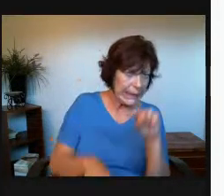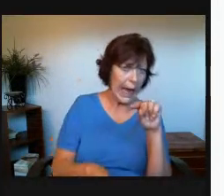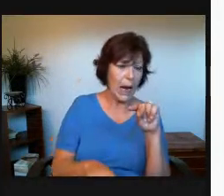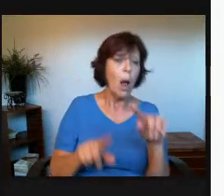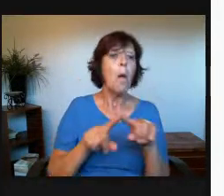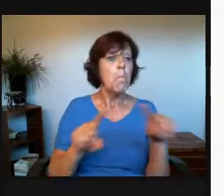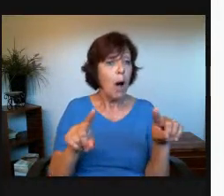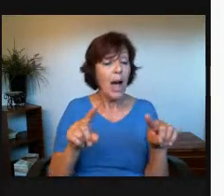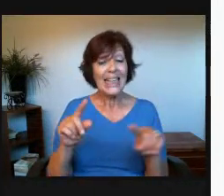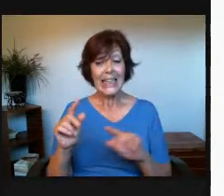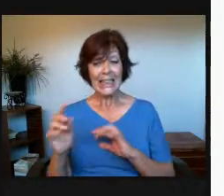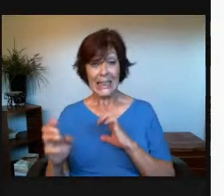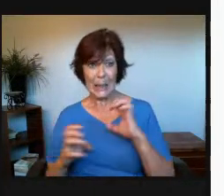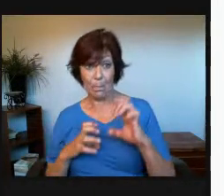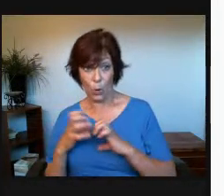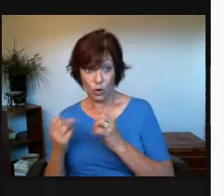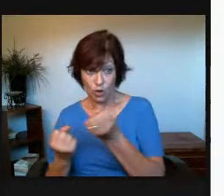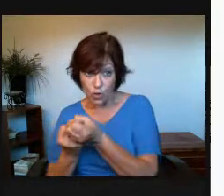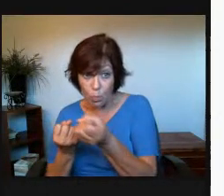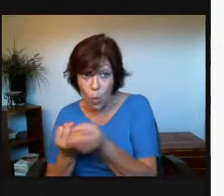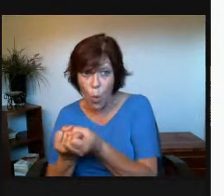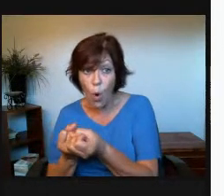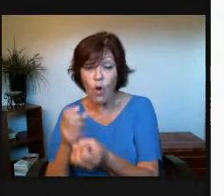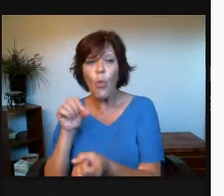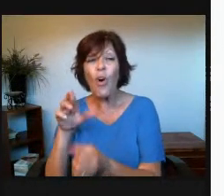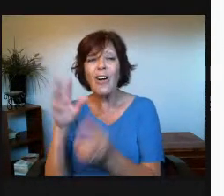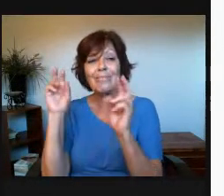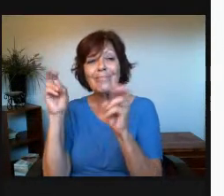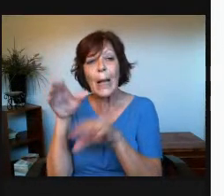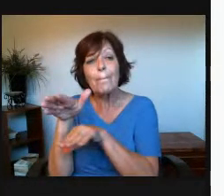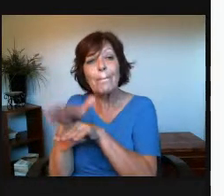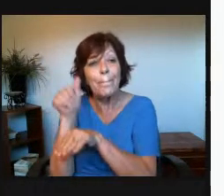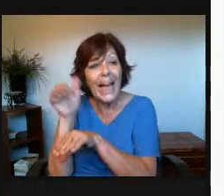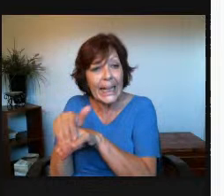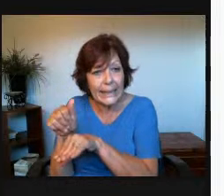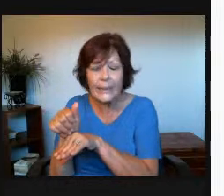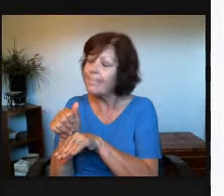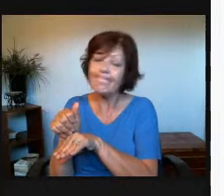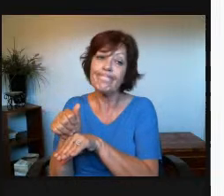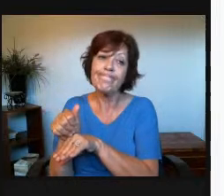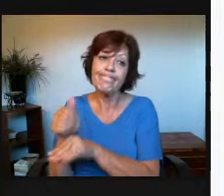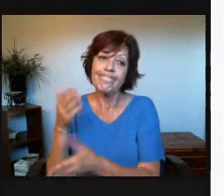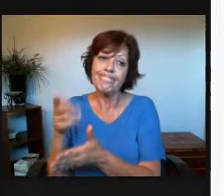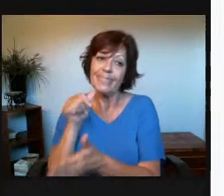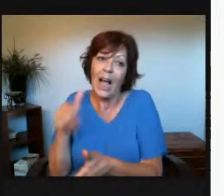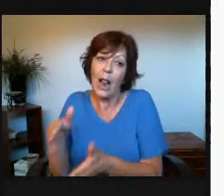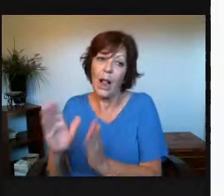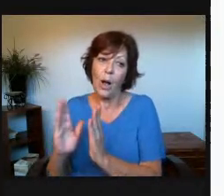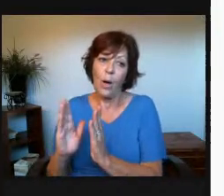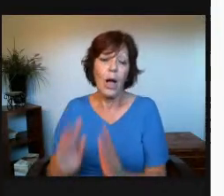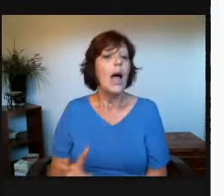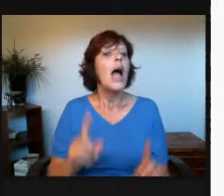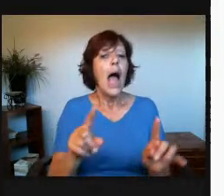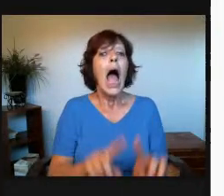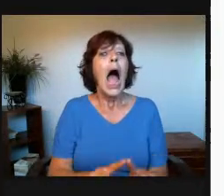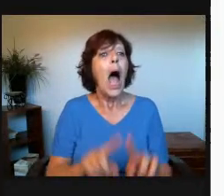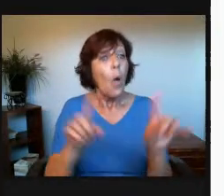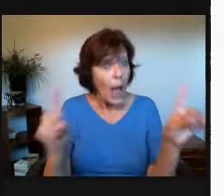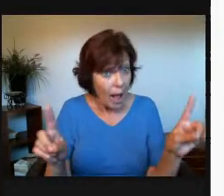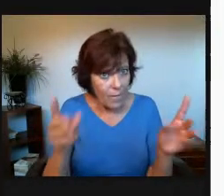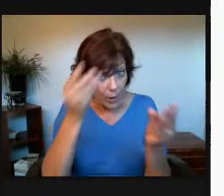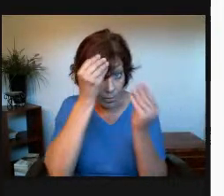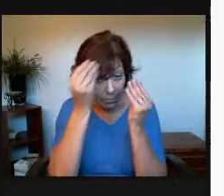is an emotional support animal or a pet, that may be denied. However, we would like you to